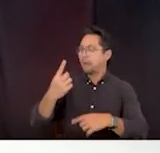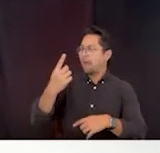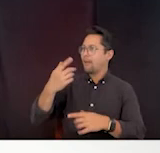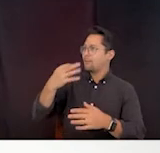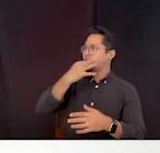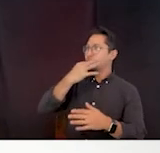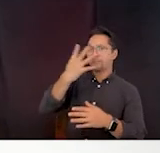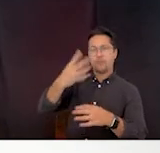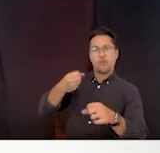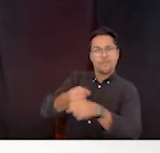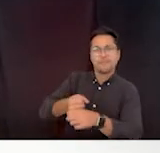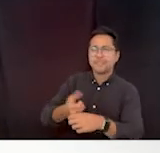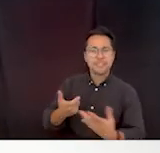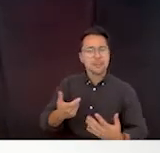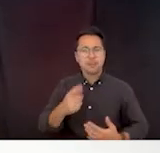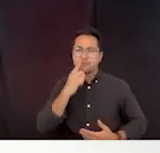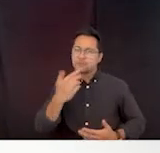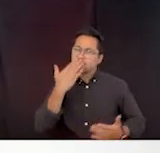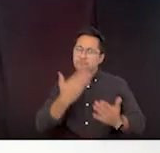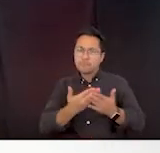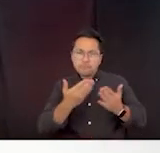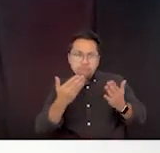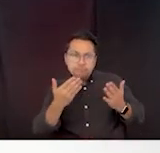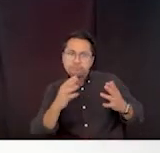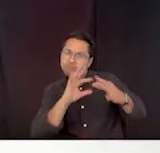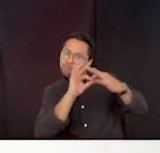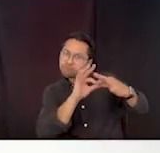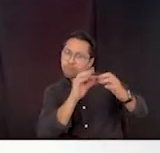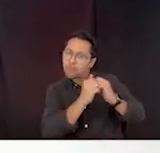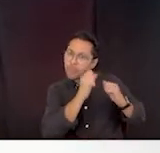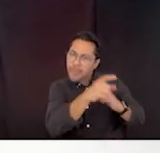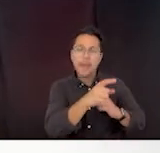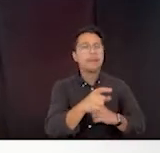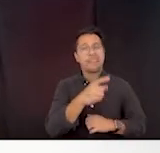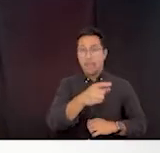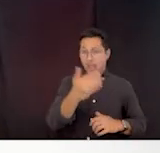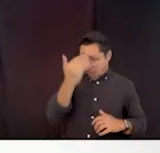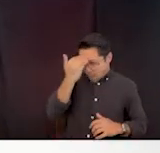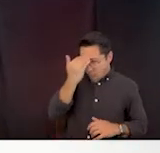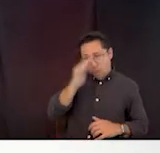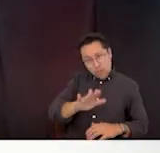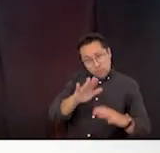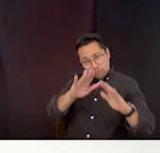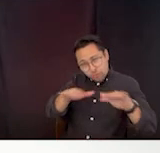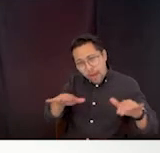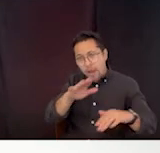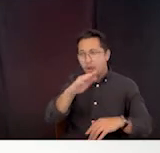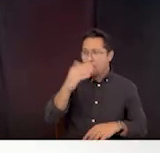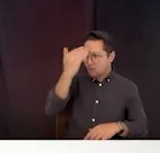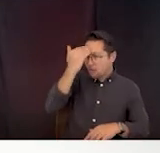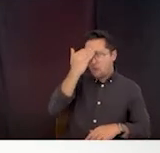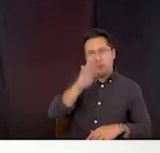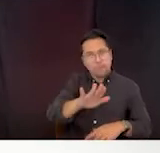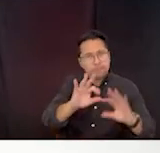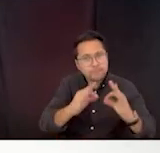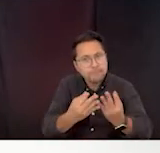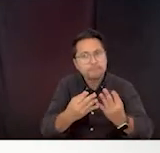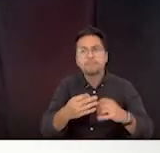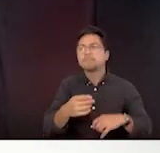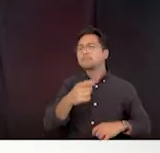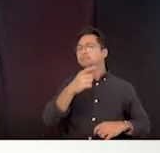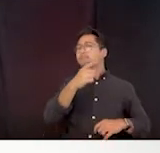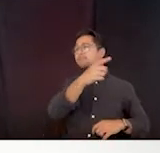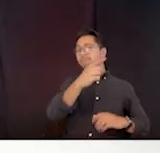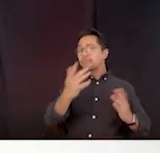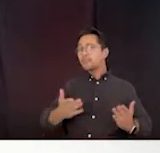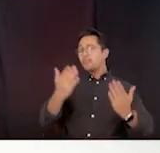excellent way just to build that really personal rapport with that medical provider, and they intimately know your child and your family. They have offered so